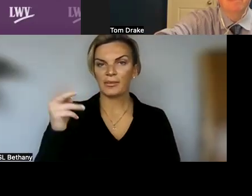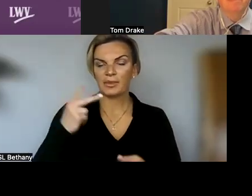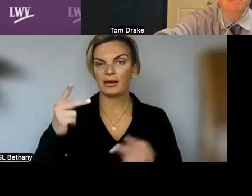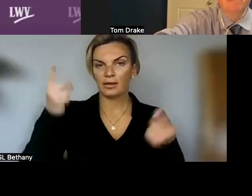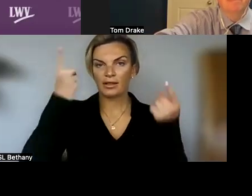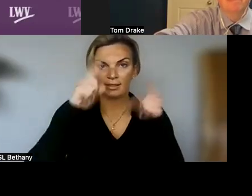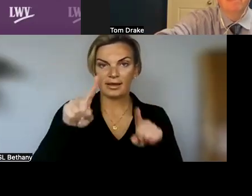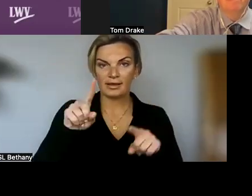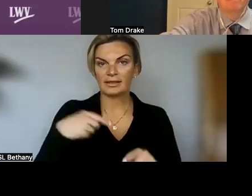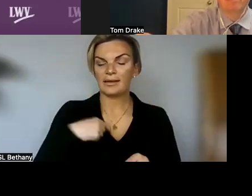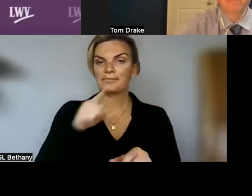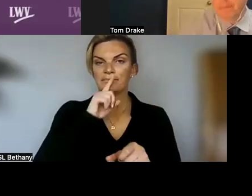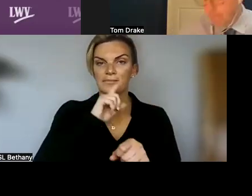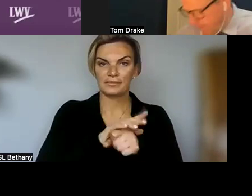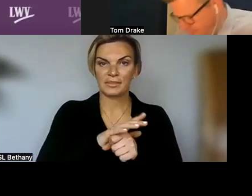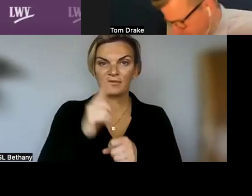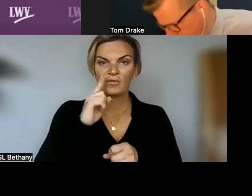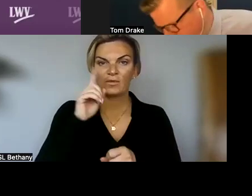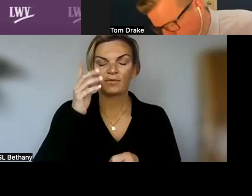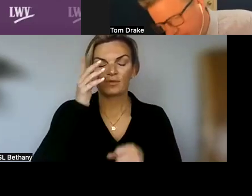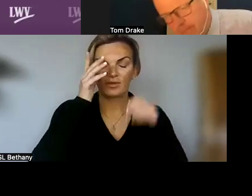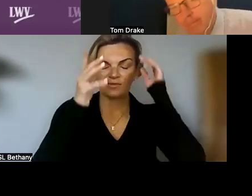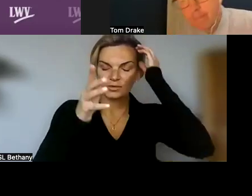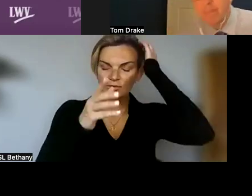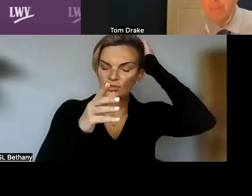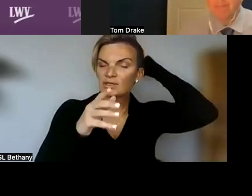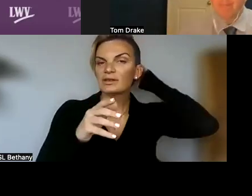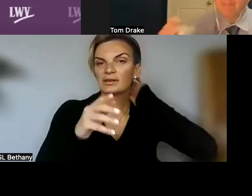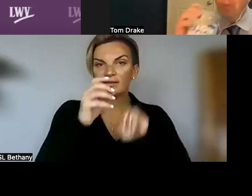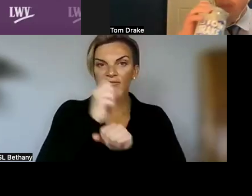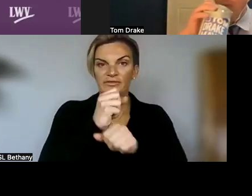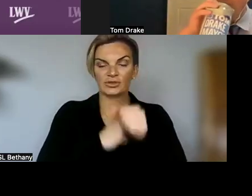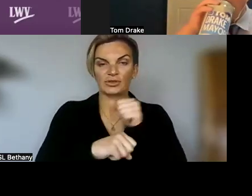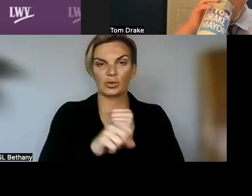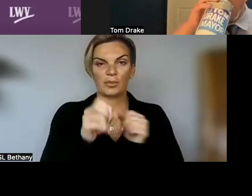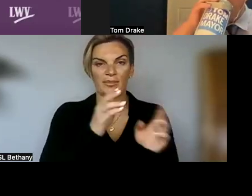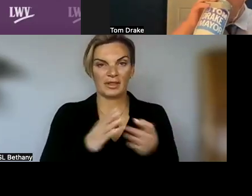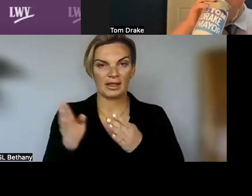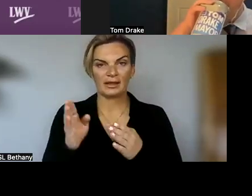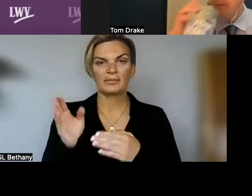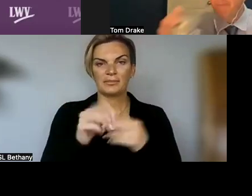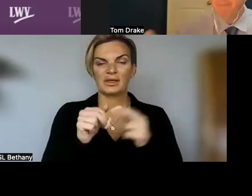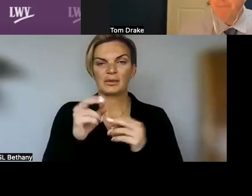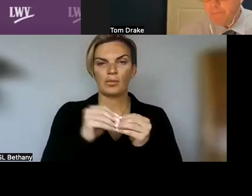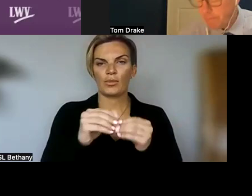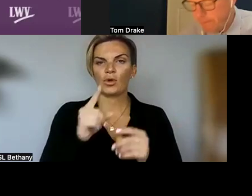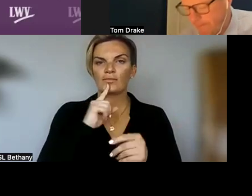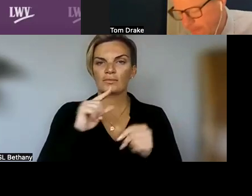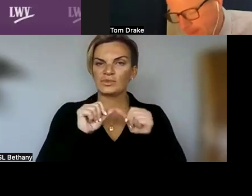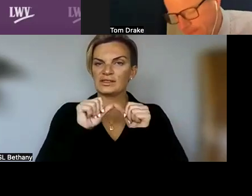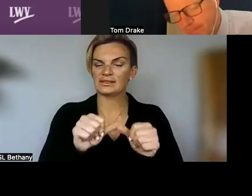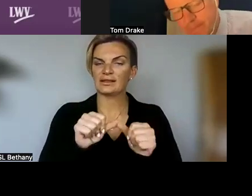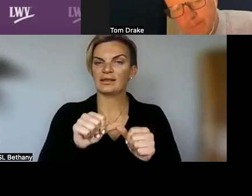I'm very committed to future-focused infrastructure planning, building more resilient systems for